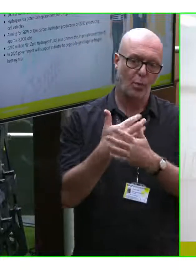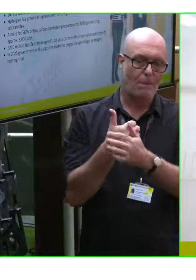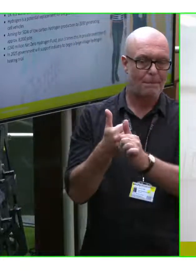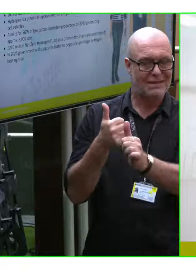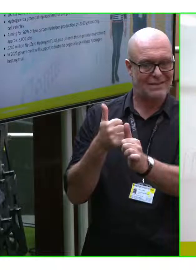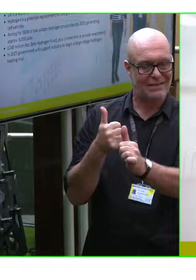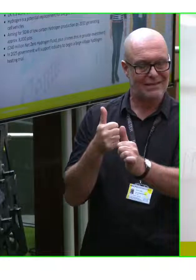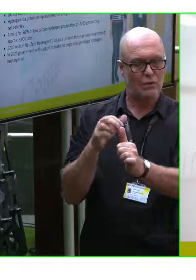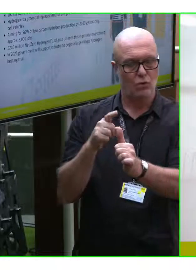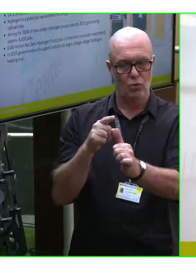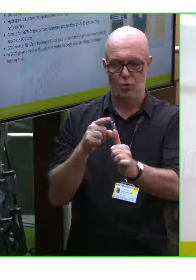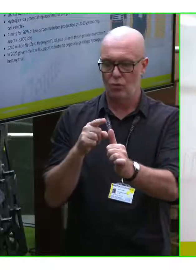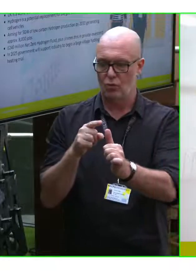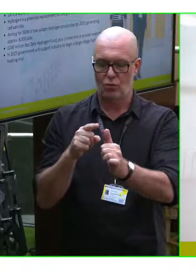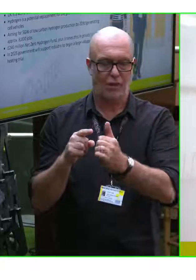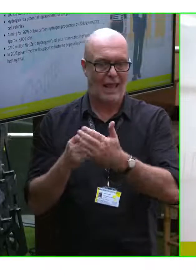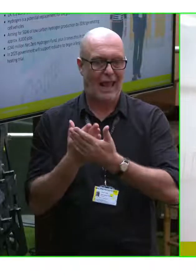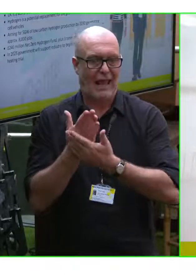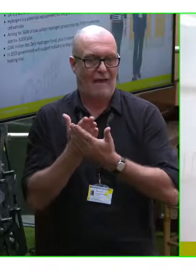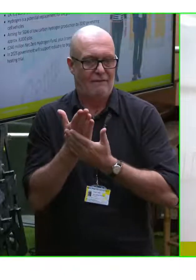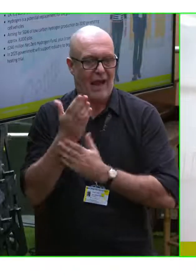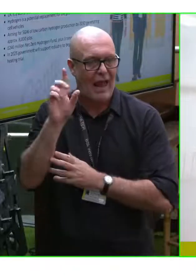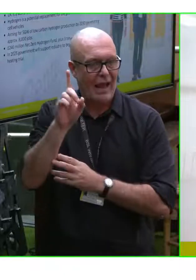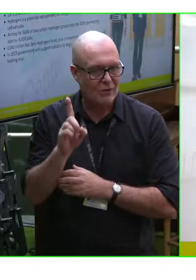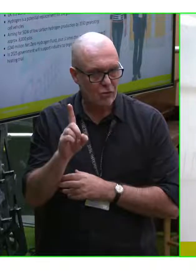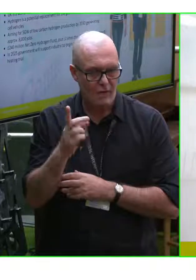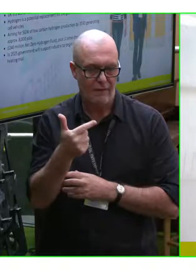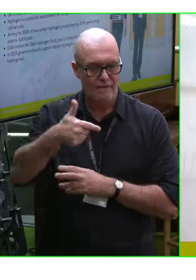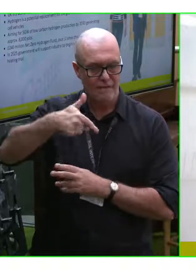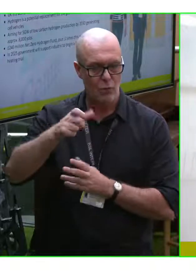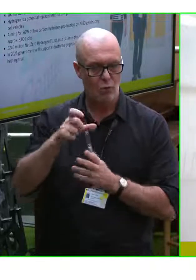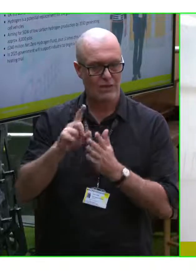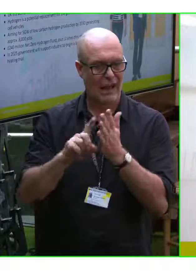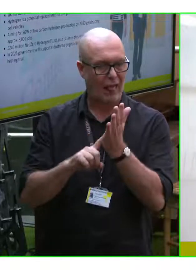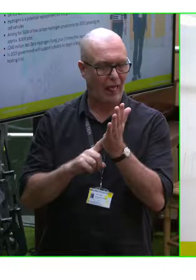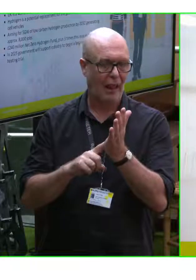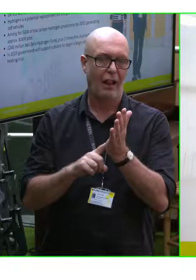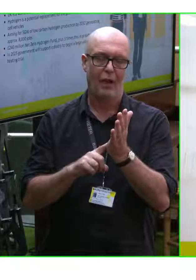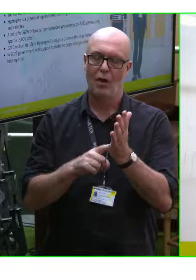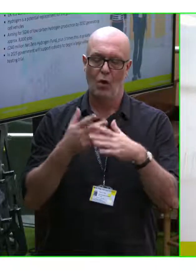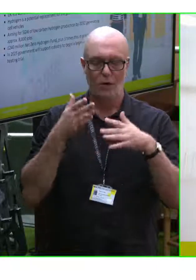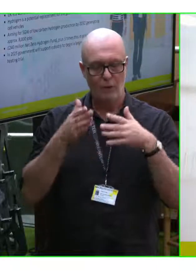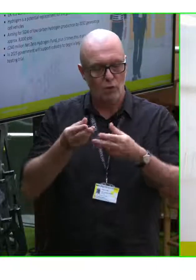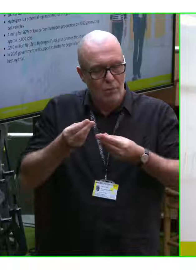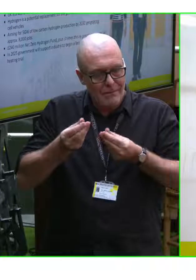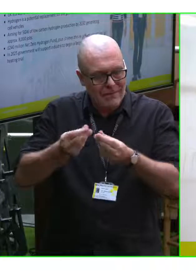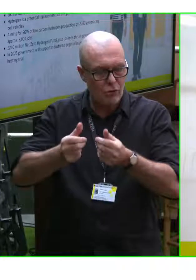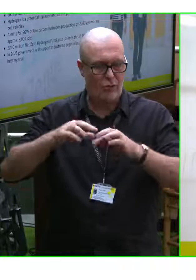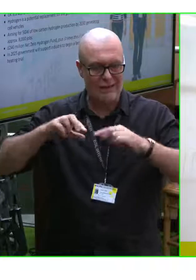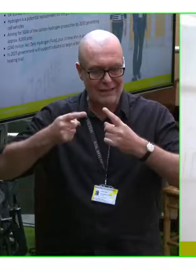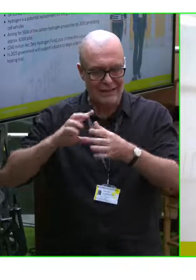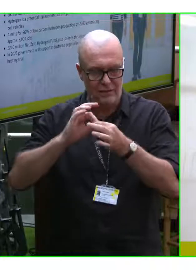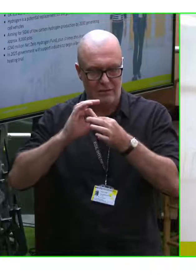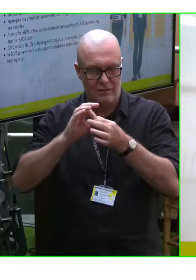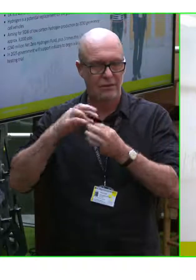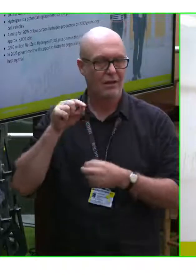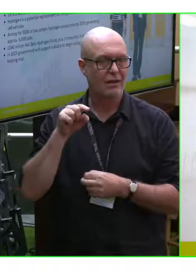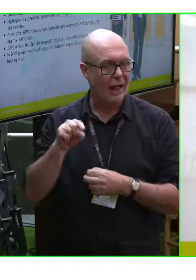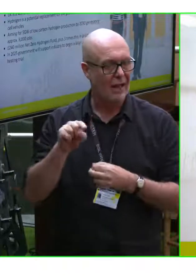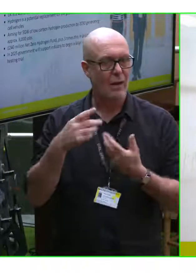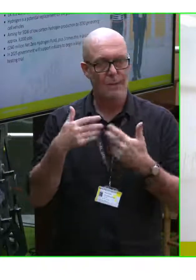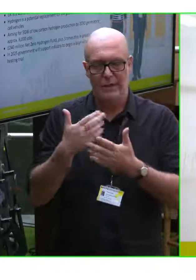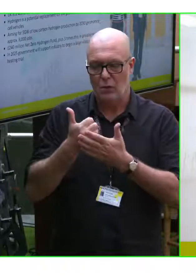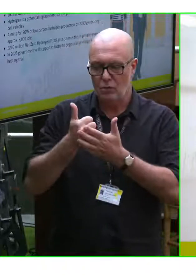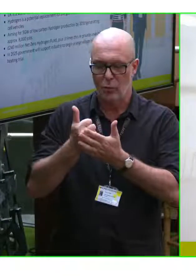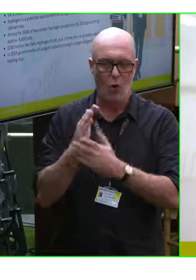to innovate in electrolyzers and fuel cell technology. We work on the materials challenges associated with those, And we've supported